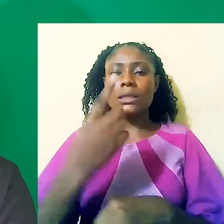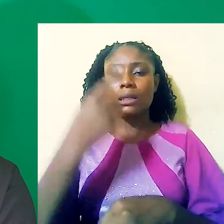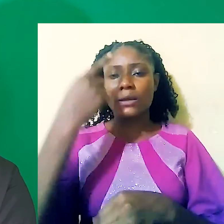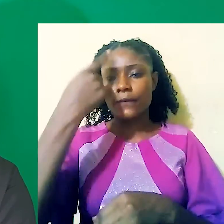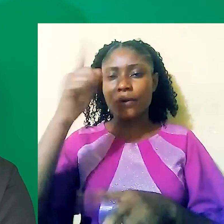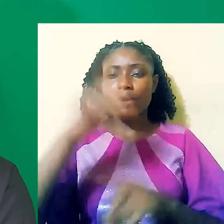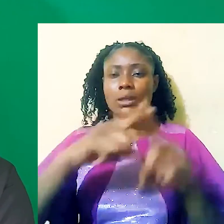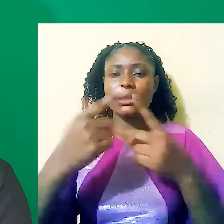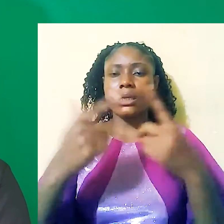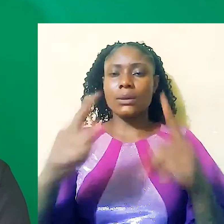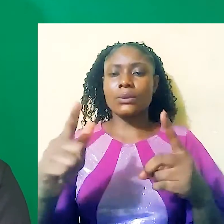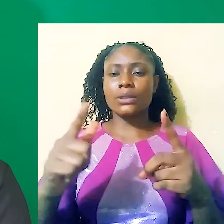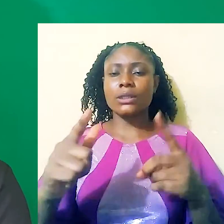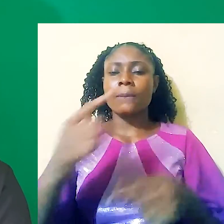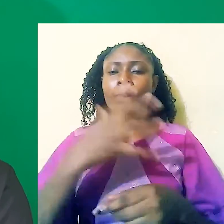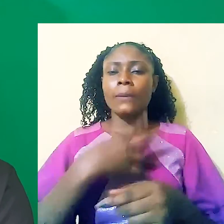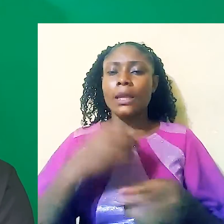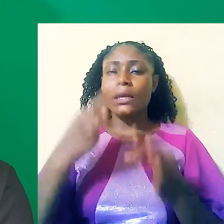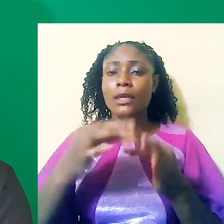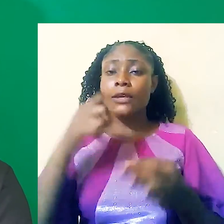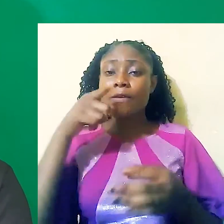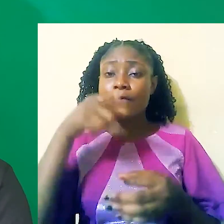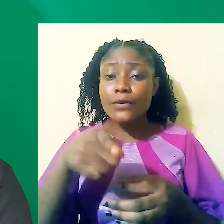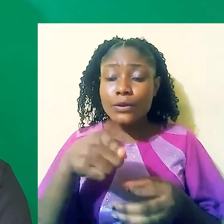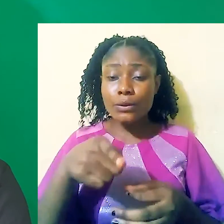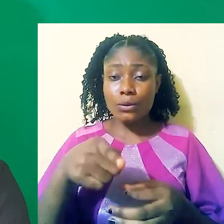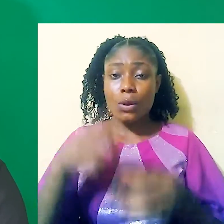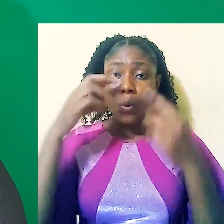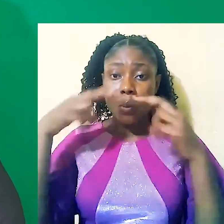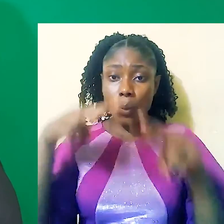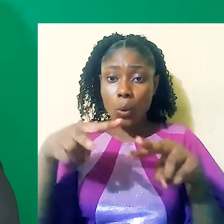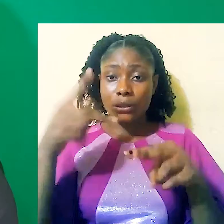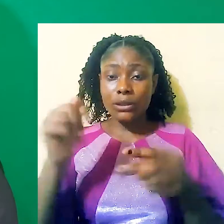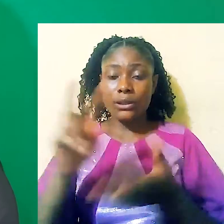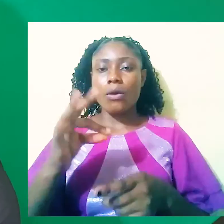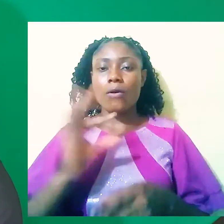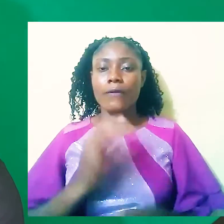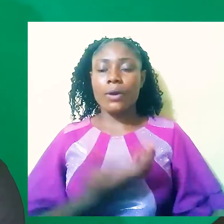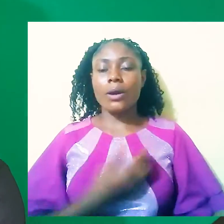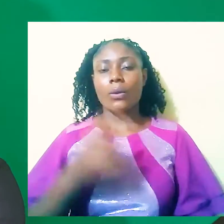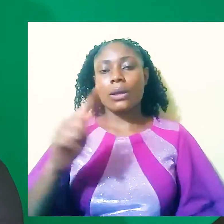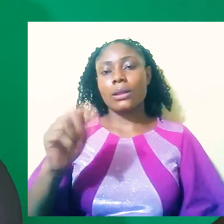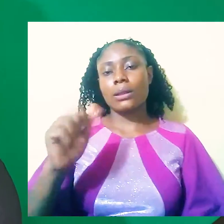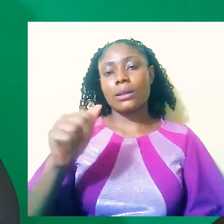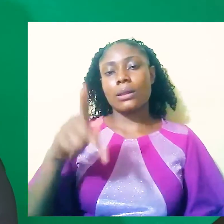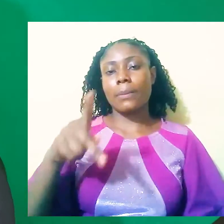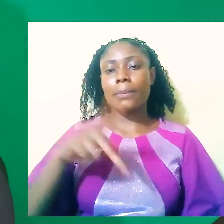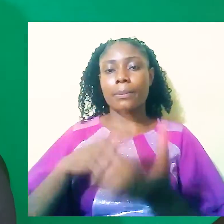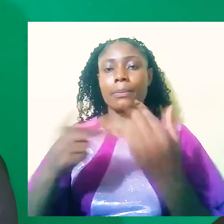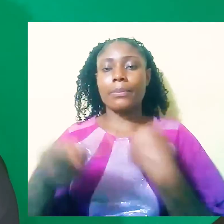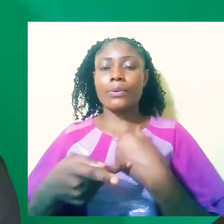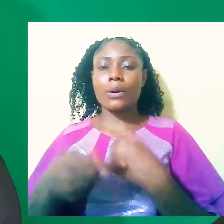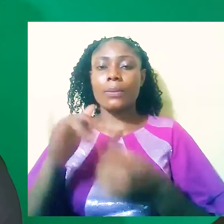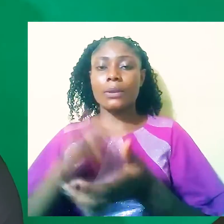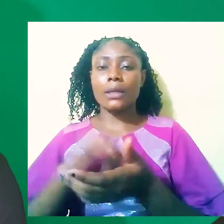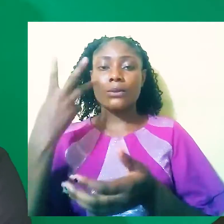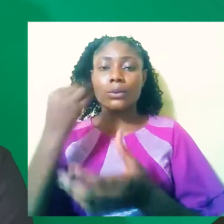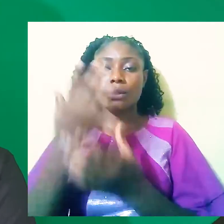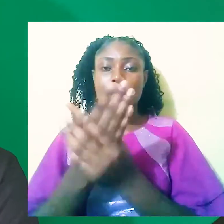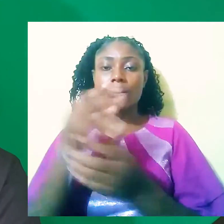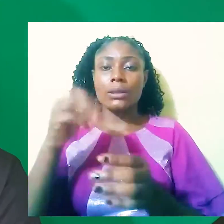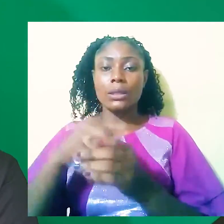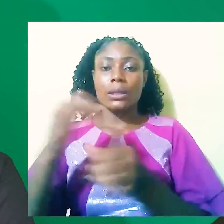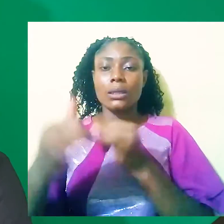the last International Day of Sign Languages. And if you watch the video of our Triple